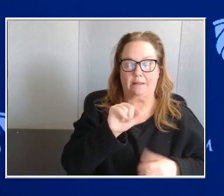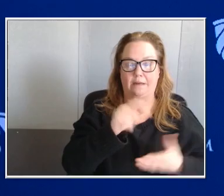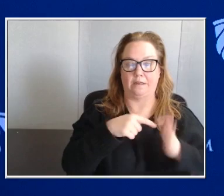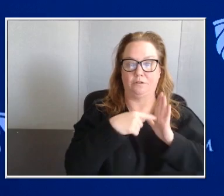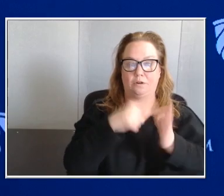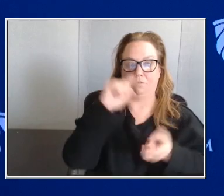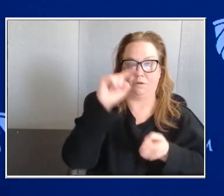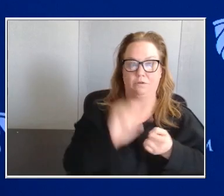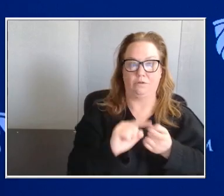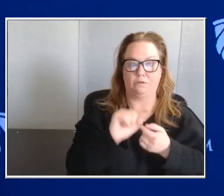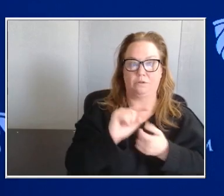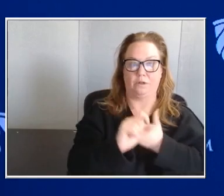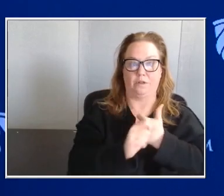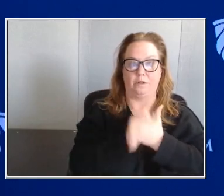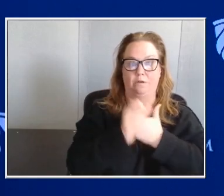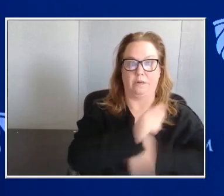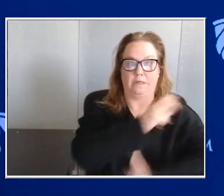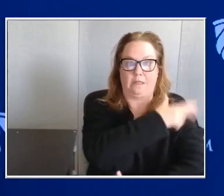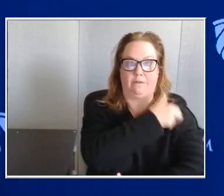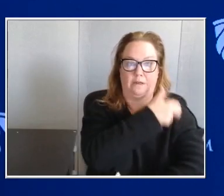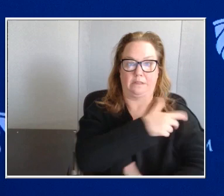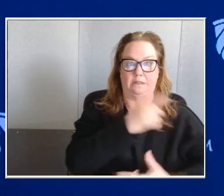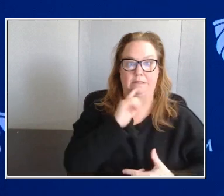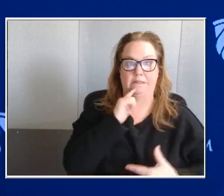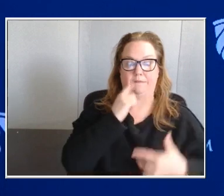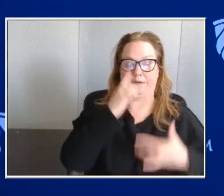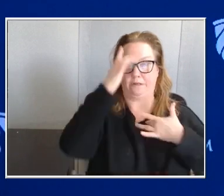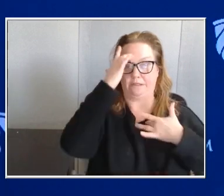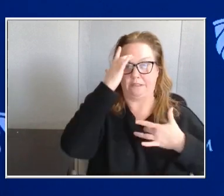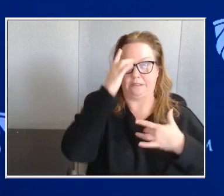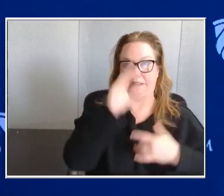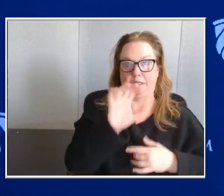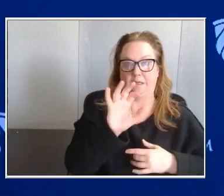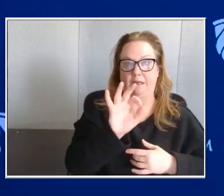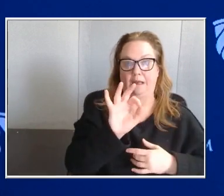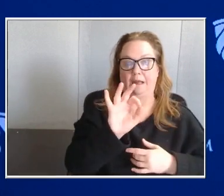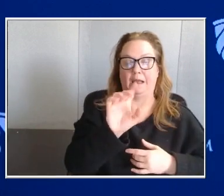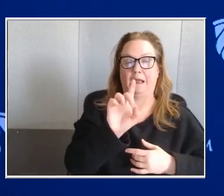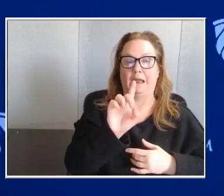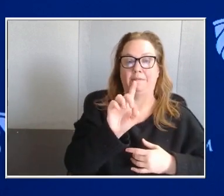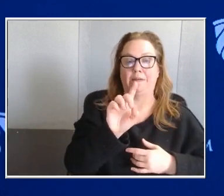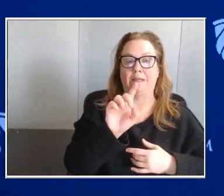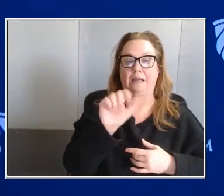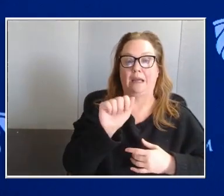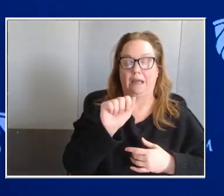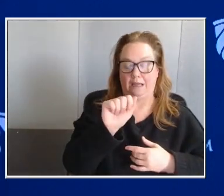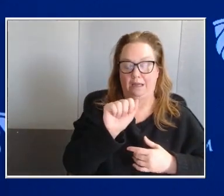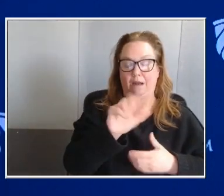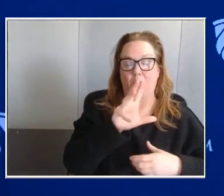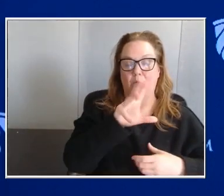reduce that risk of hospitalization, severe disease. We also know the FDA is looking at weighing in on